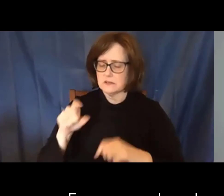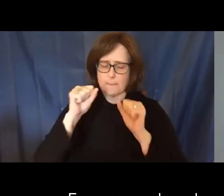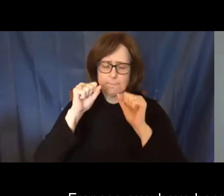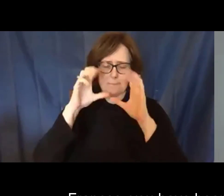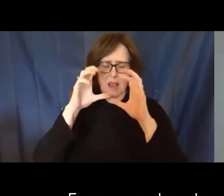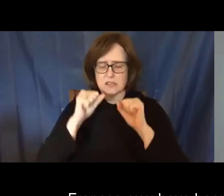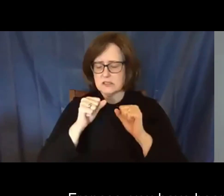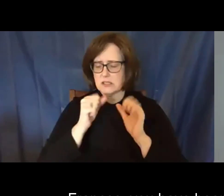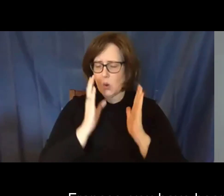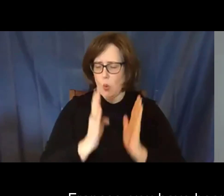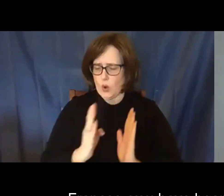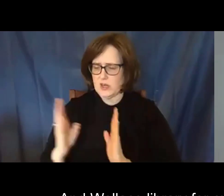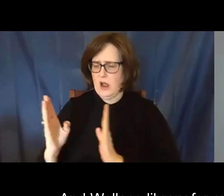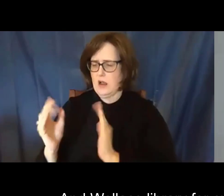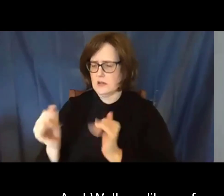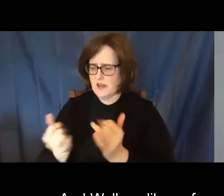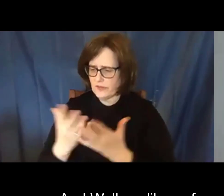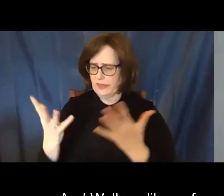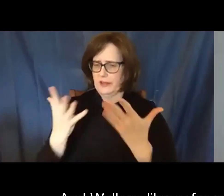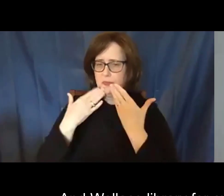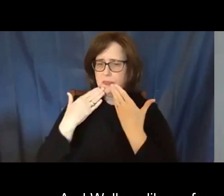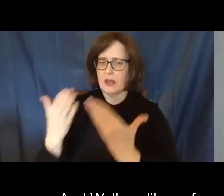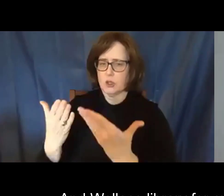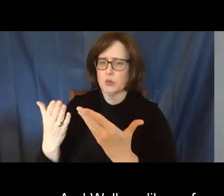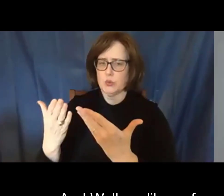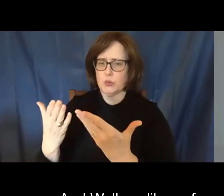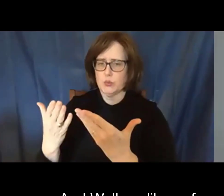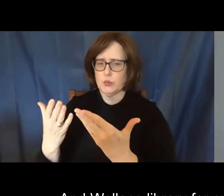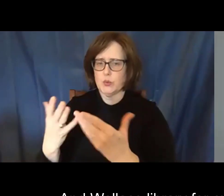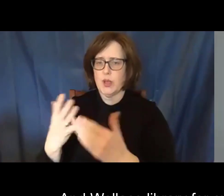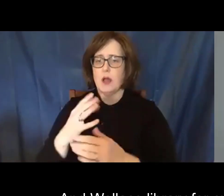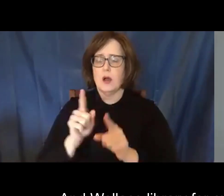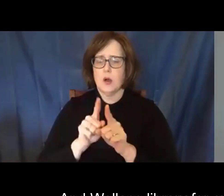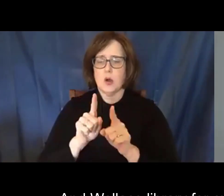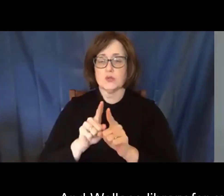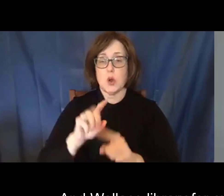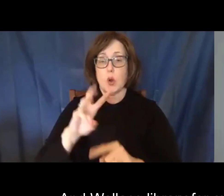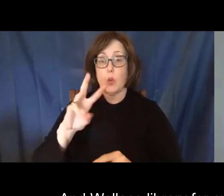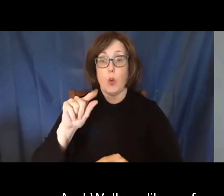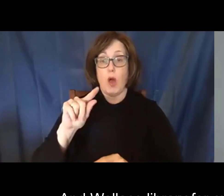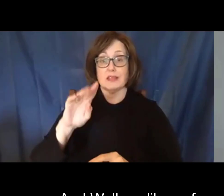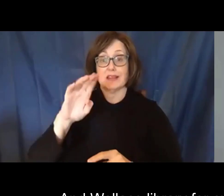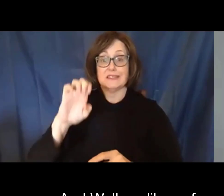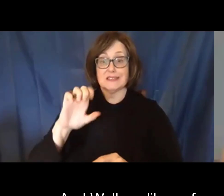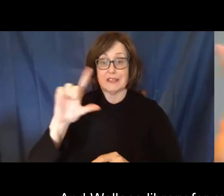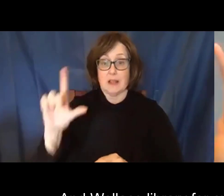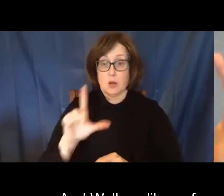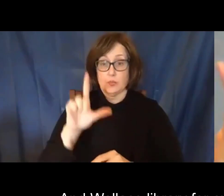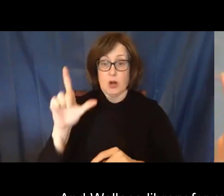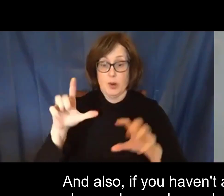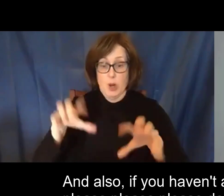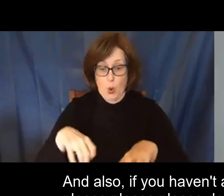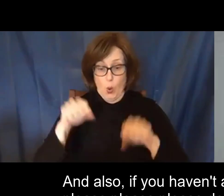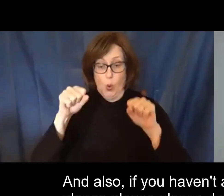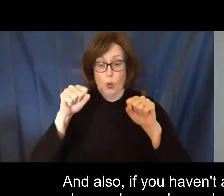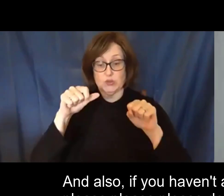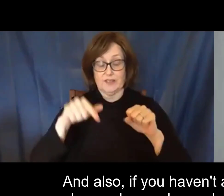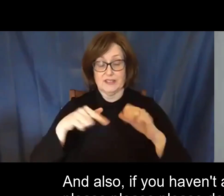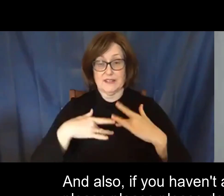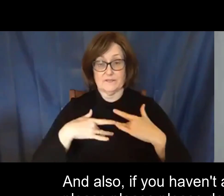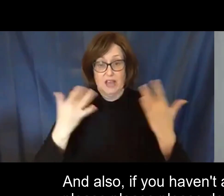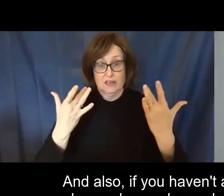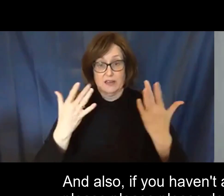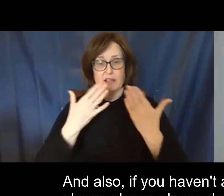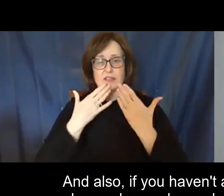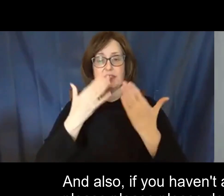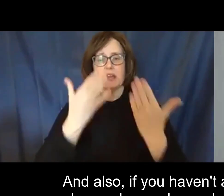this entire event, so thank you. And Wallace Library for even hosting this event, so thank you. And also,